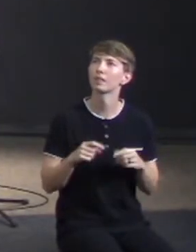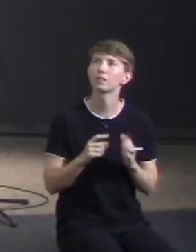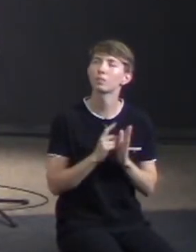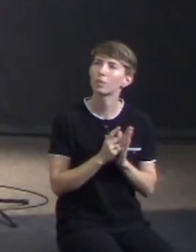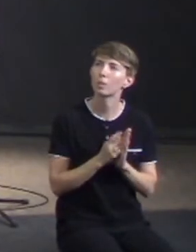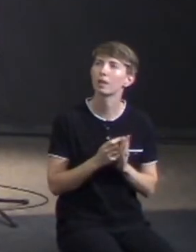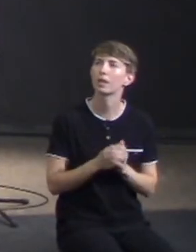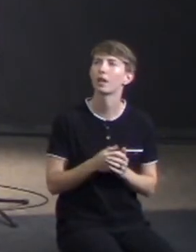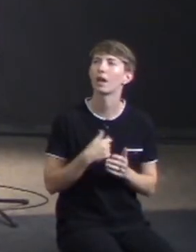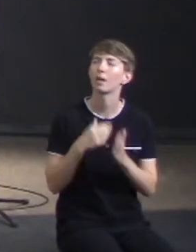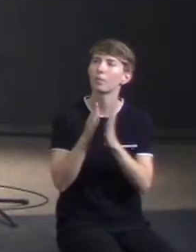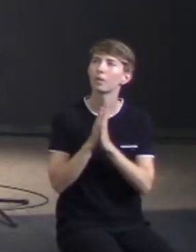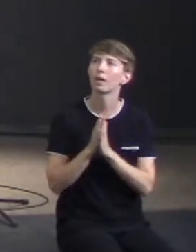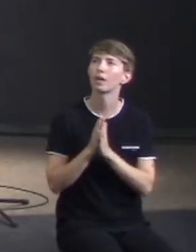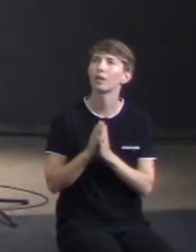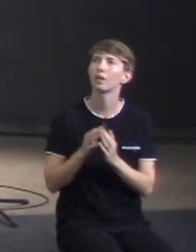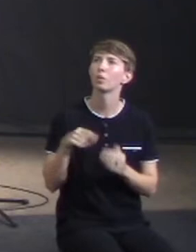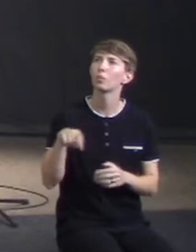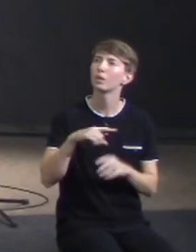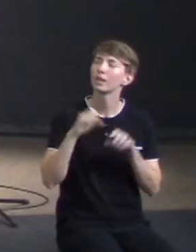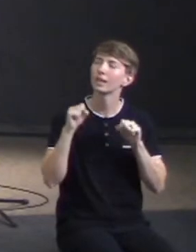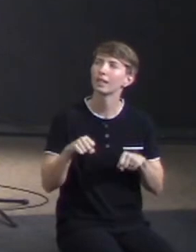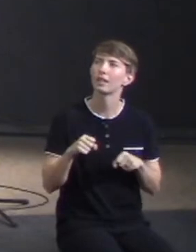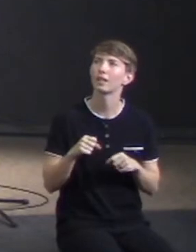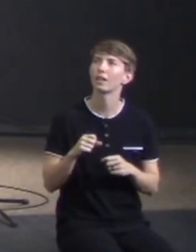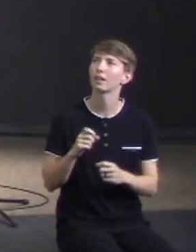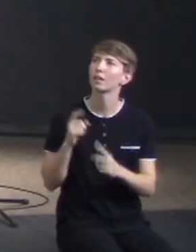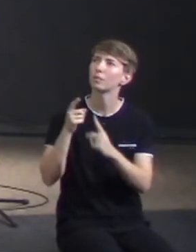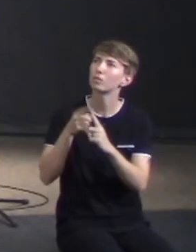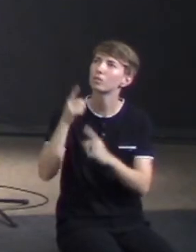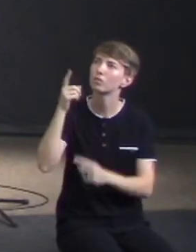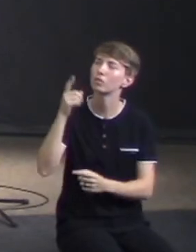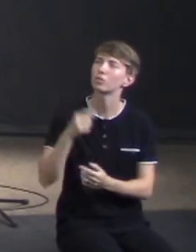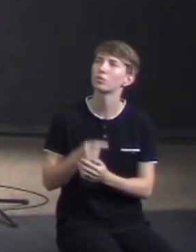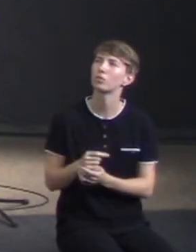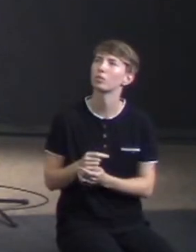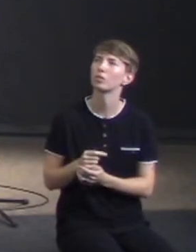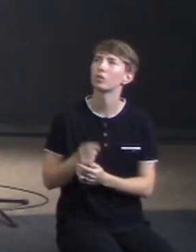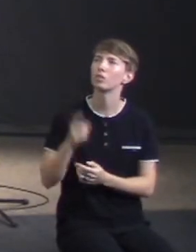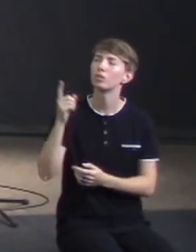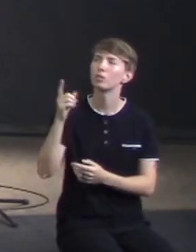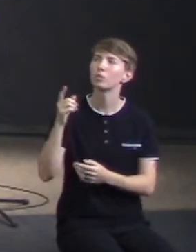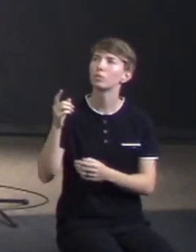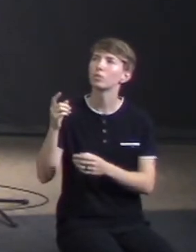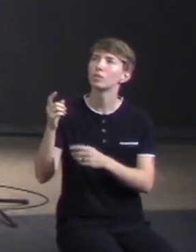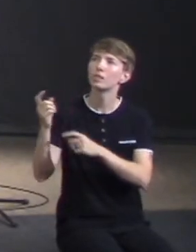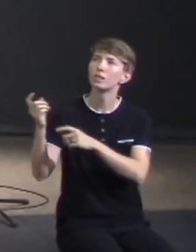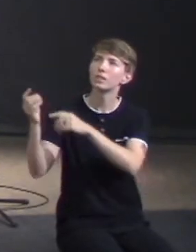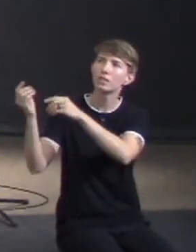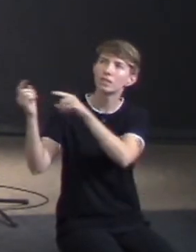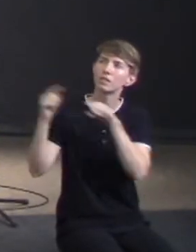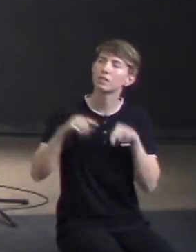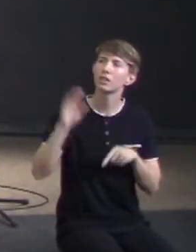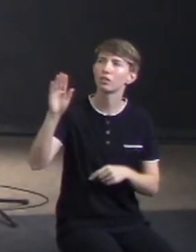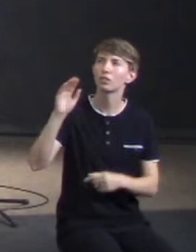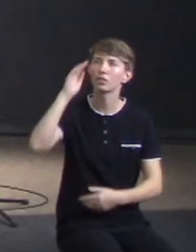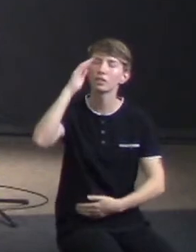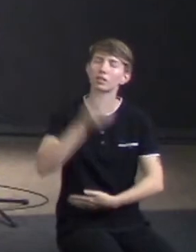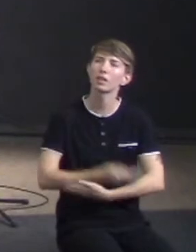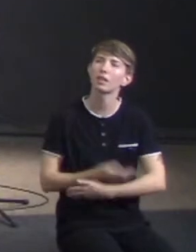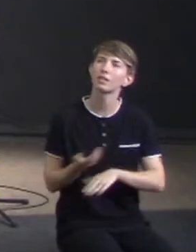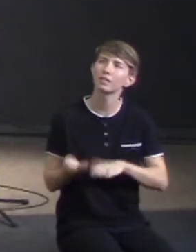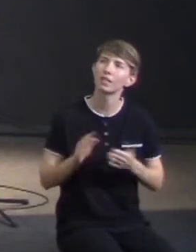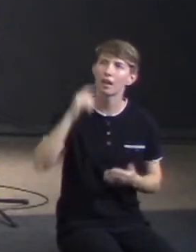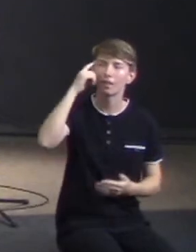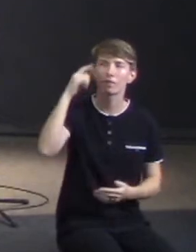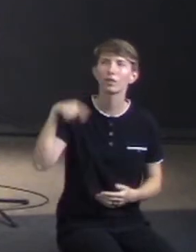you know, we can come to you, God, knowing that you sent your, you know, son to die for us. And we really look at